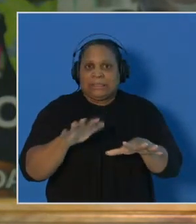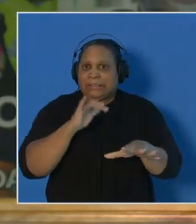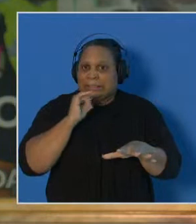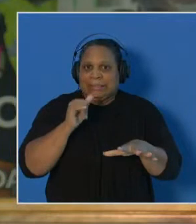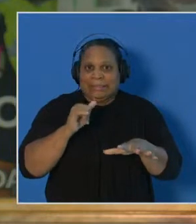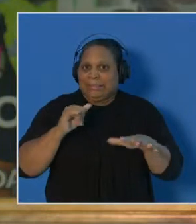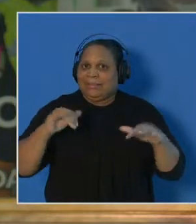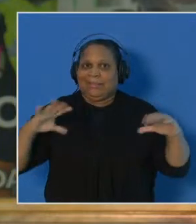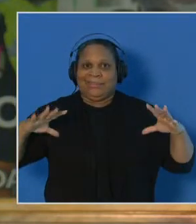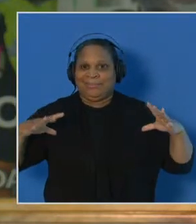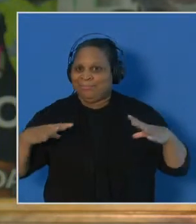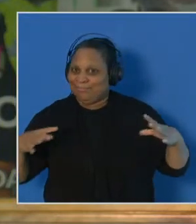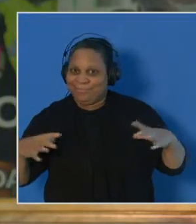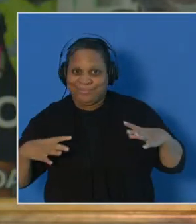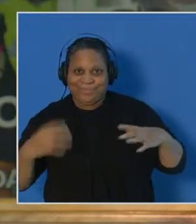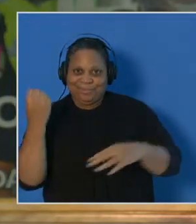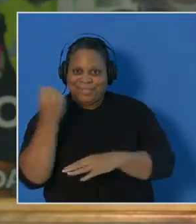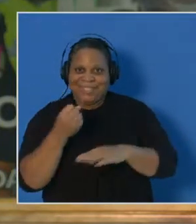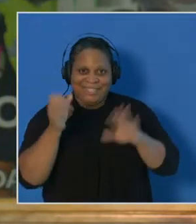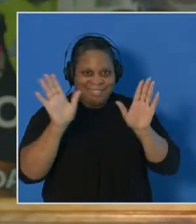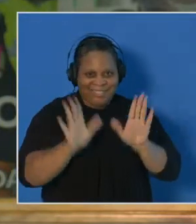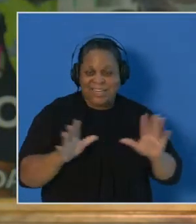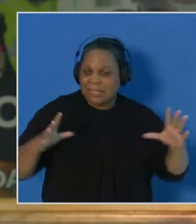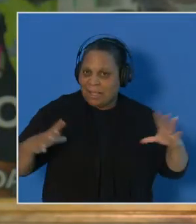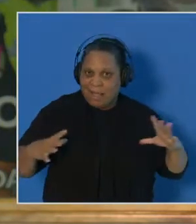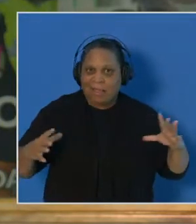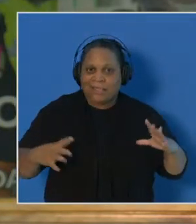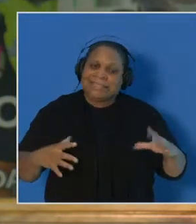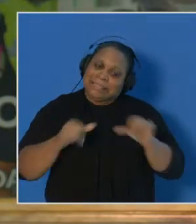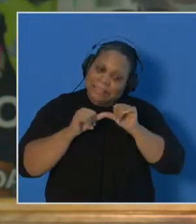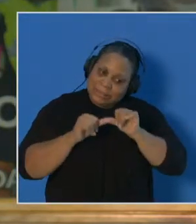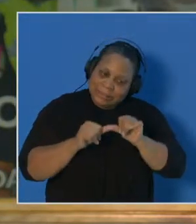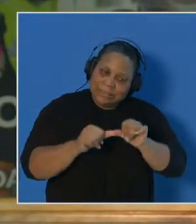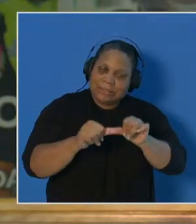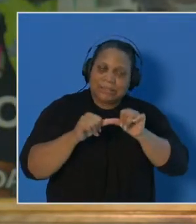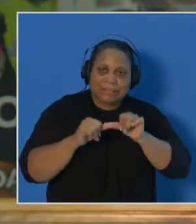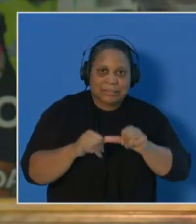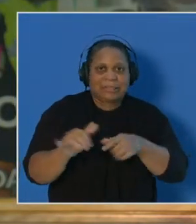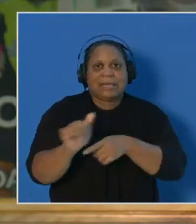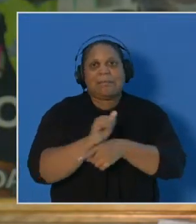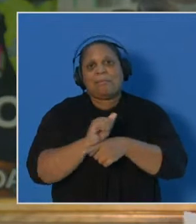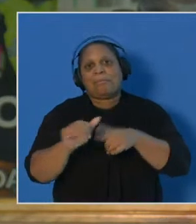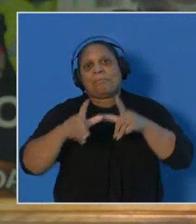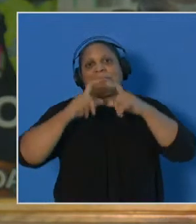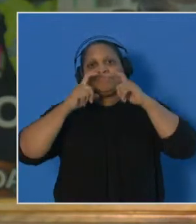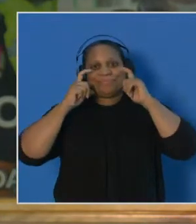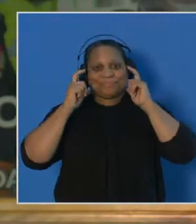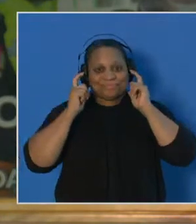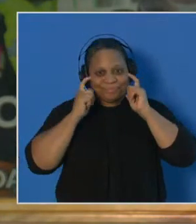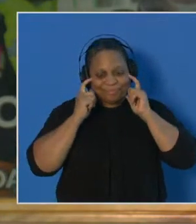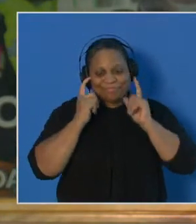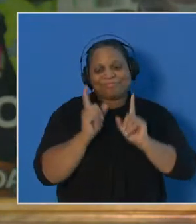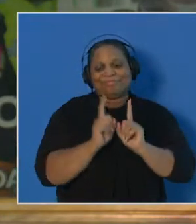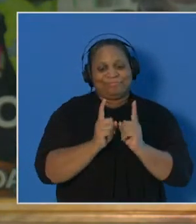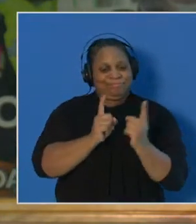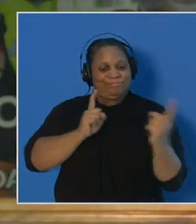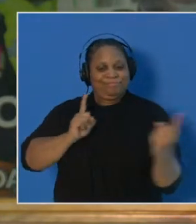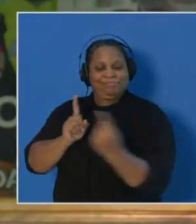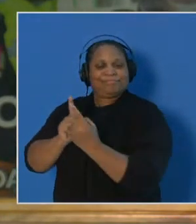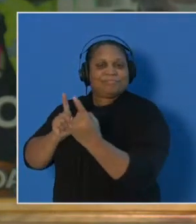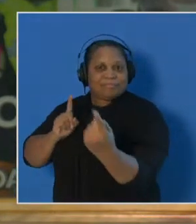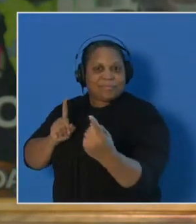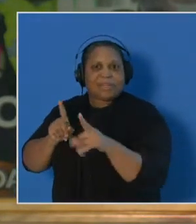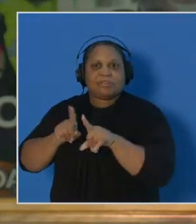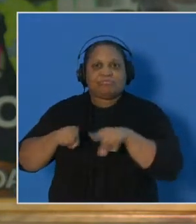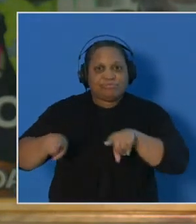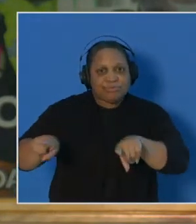a break on Saturdays and Sundays or on holidays. We must continue to practice mask wearing and physical distancing, even